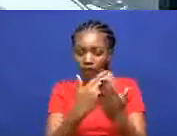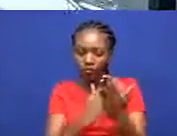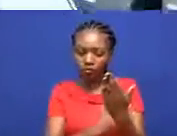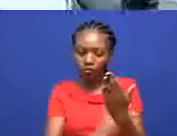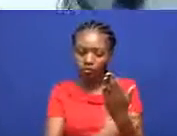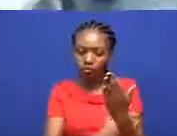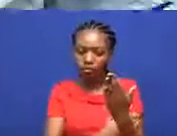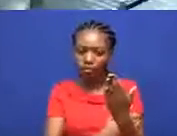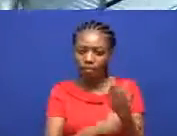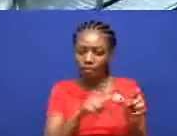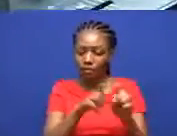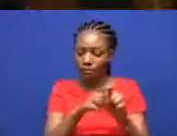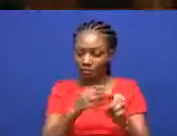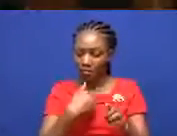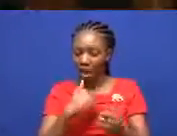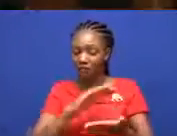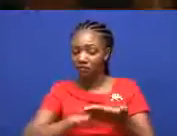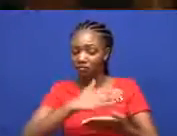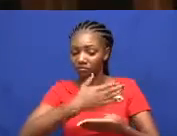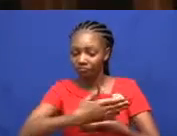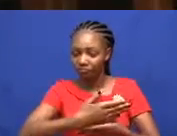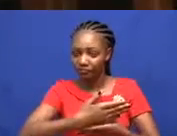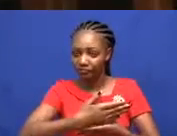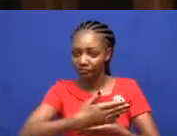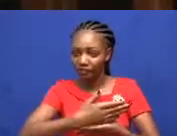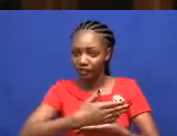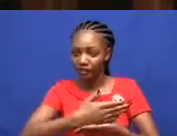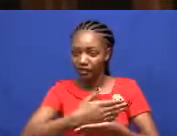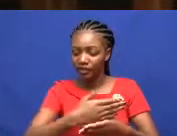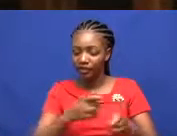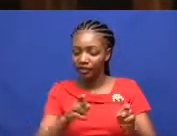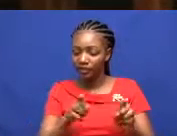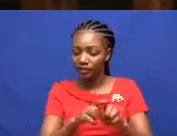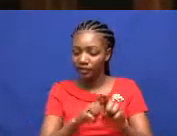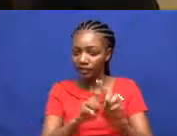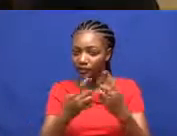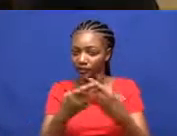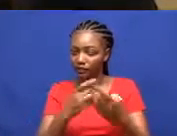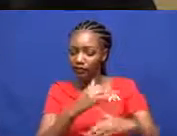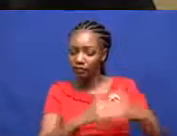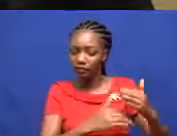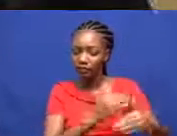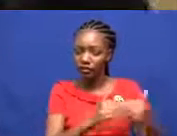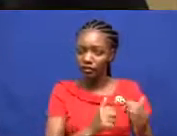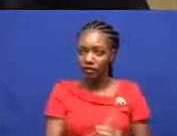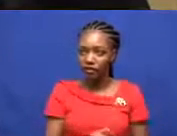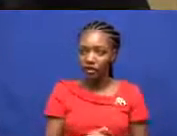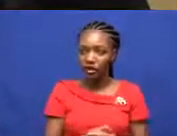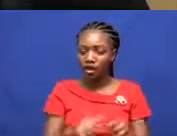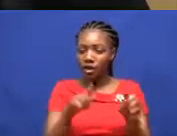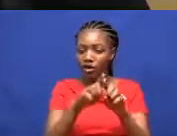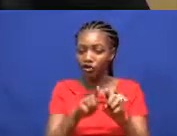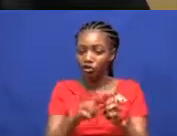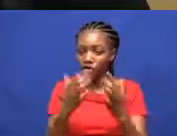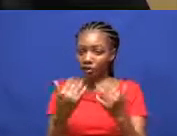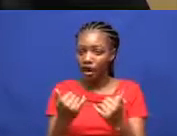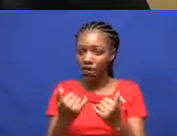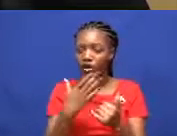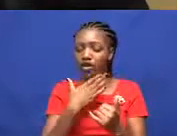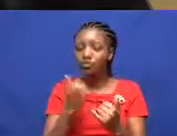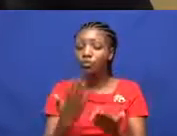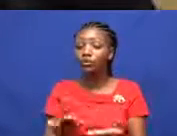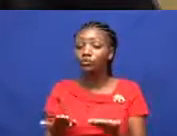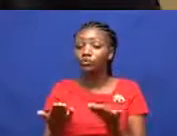juu laptop alikuwa ni already, akabaiwa vitu polepole zenye alikuwa anataka. DJ Skylar now aspires to grow his